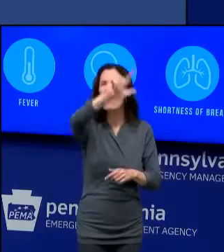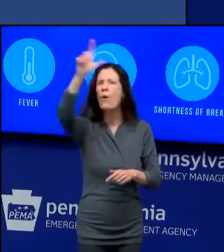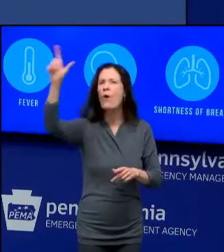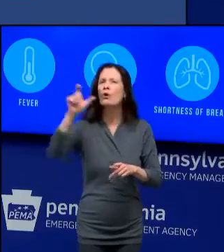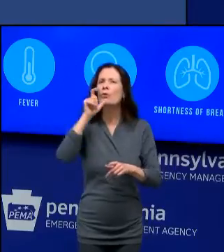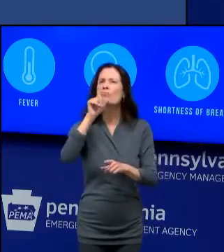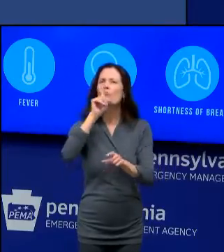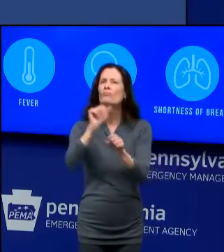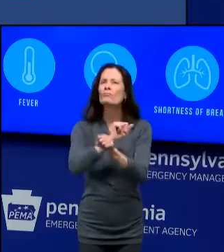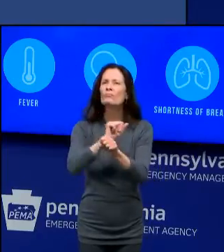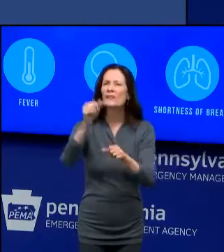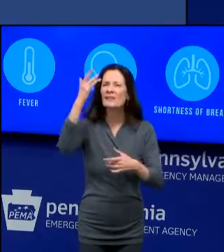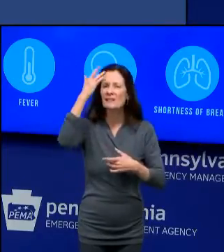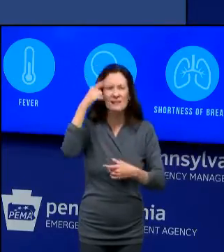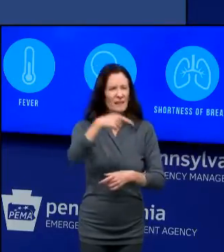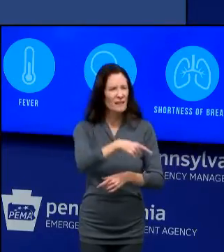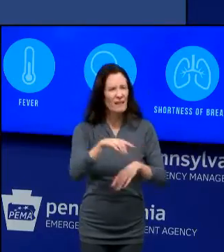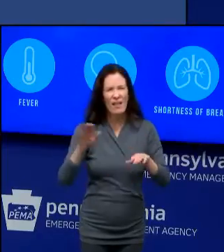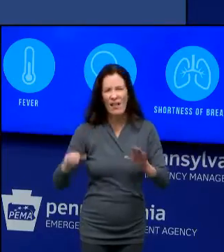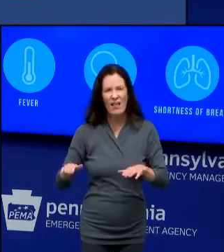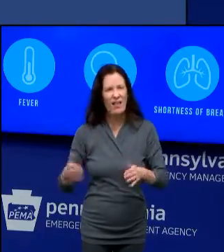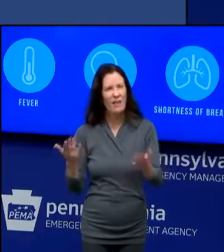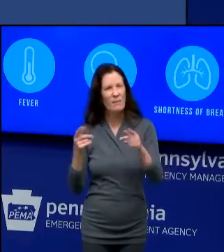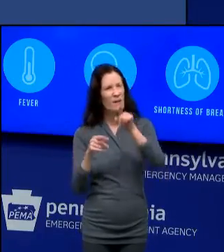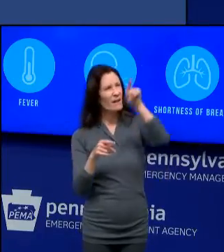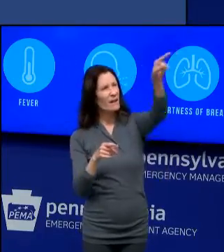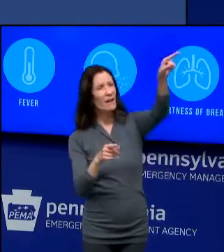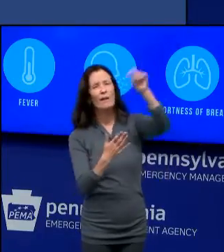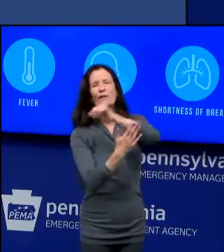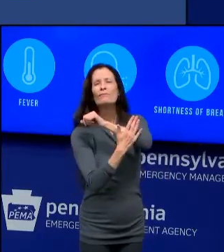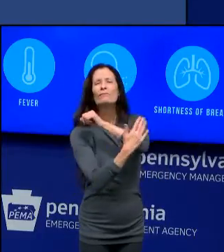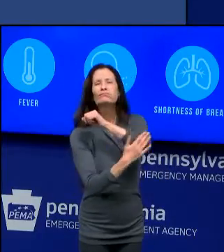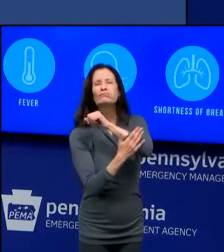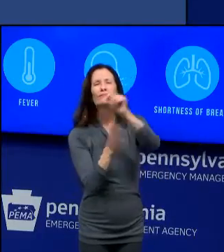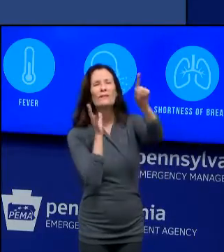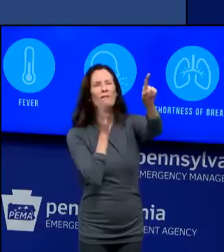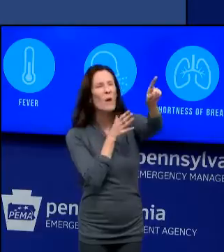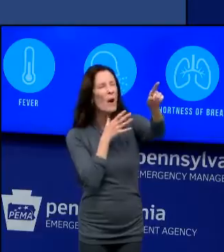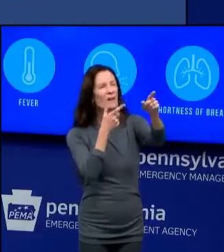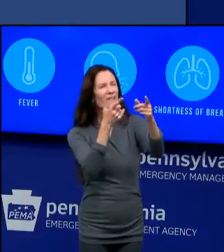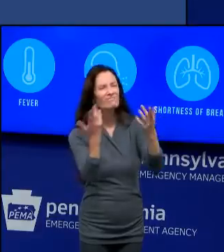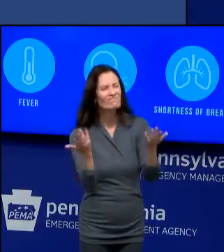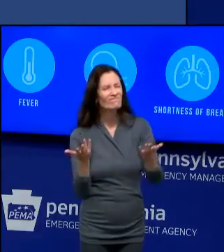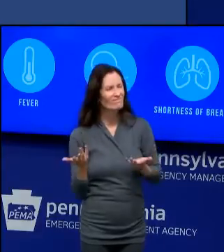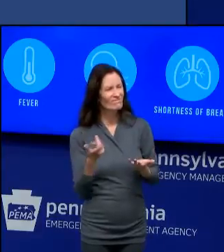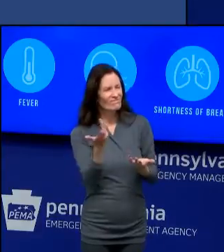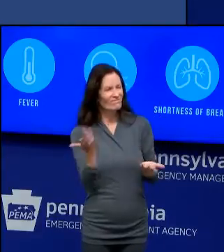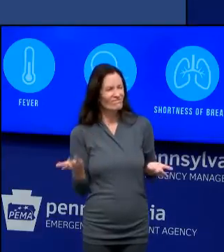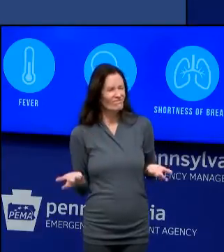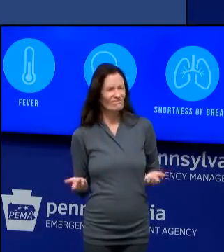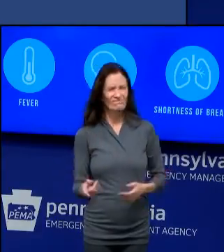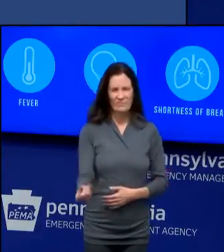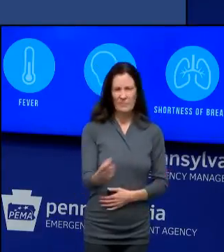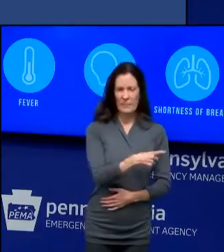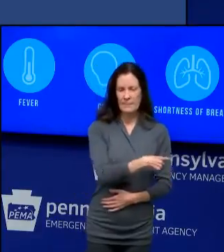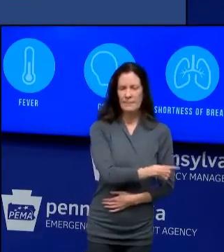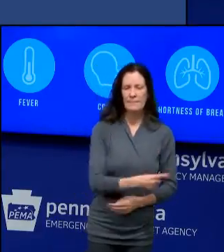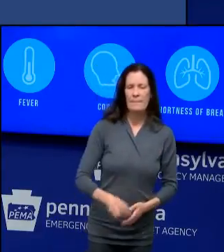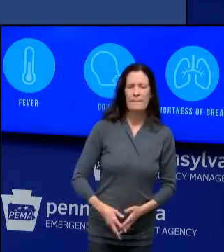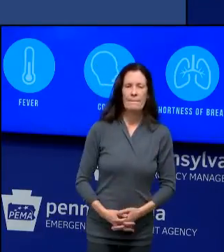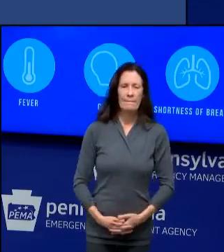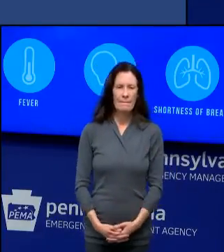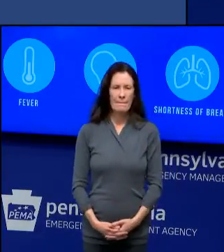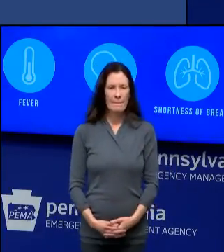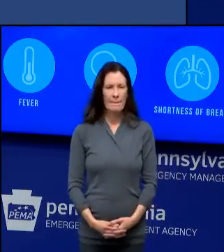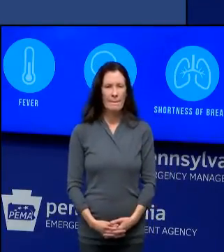I think that there are a number of reasons why there are less cases in very rural areas. I think the main reason is that